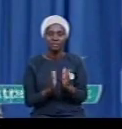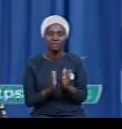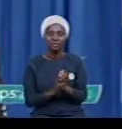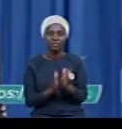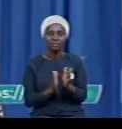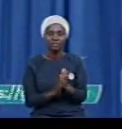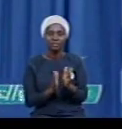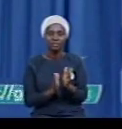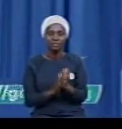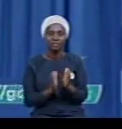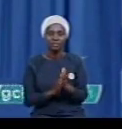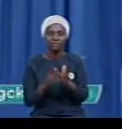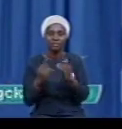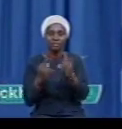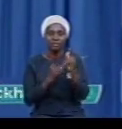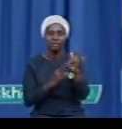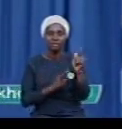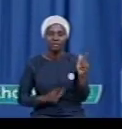Praise the